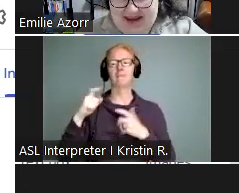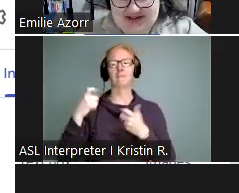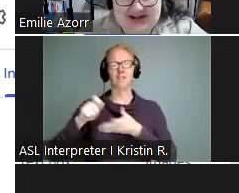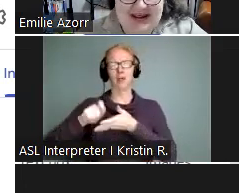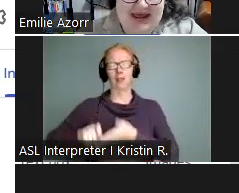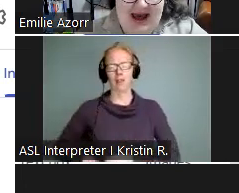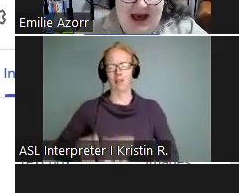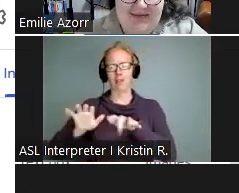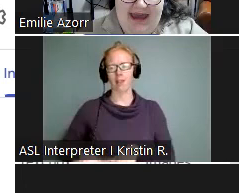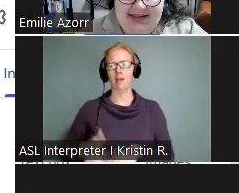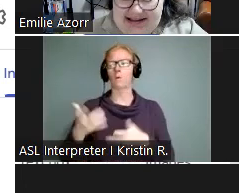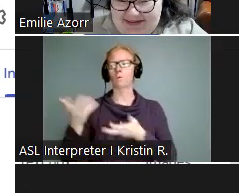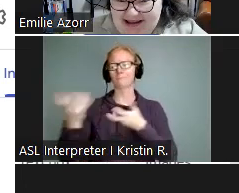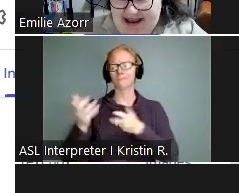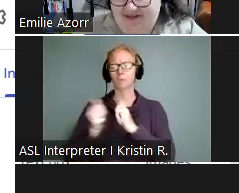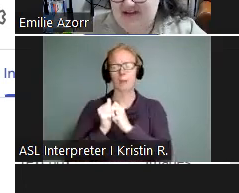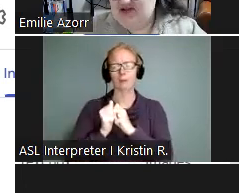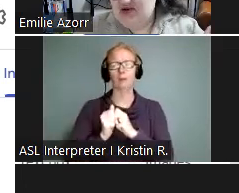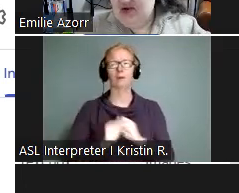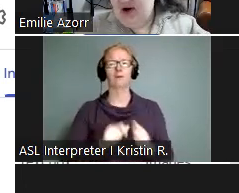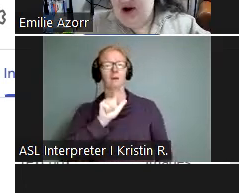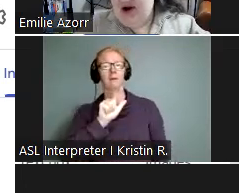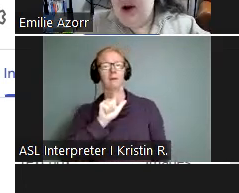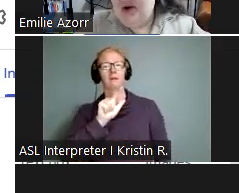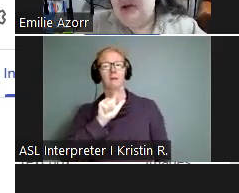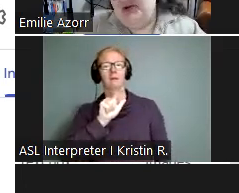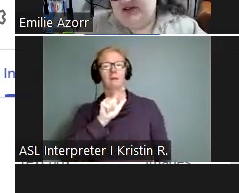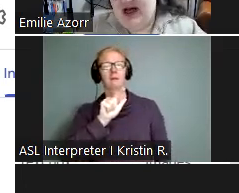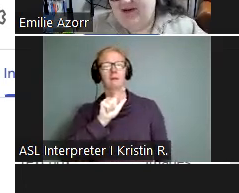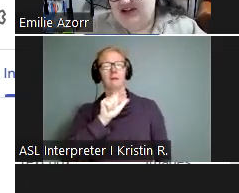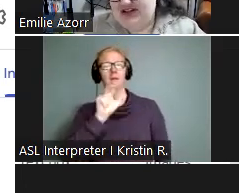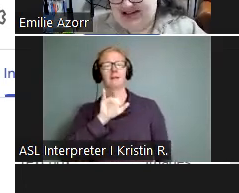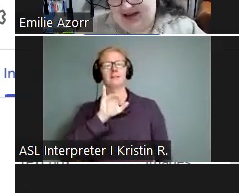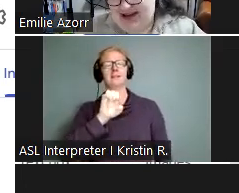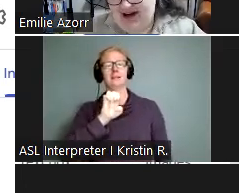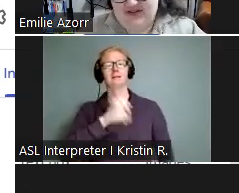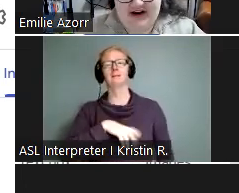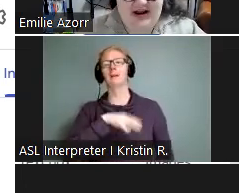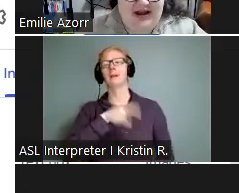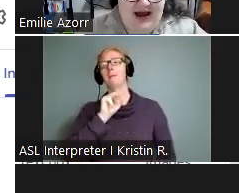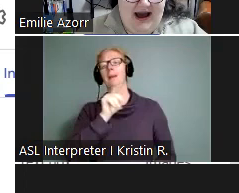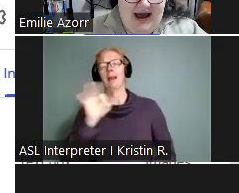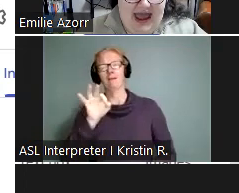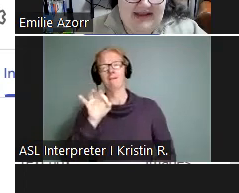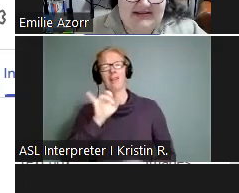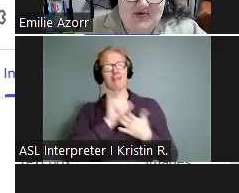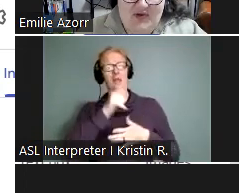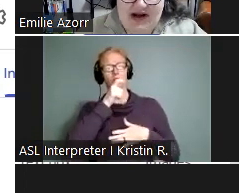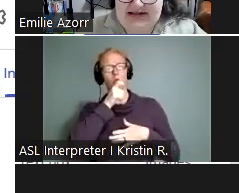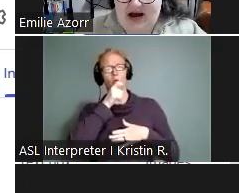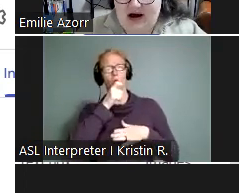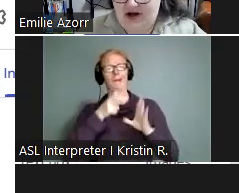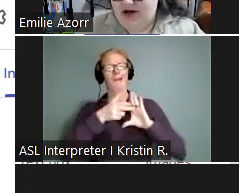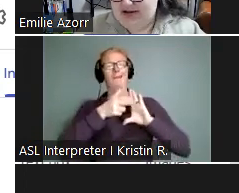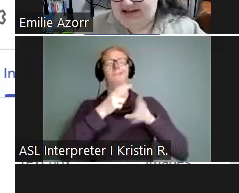them on this page. And Lizzie McNeff is who our Open Doors collaboration is named after. And so